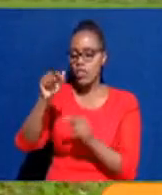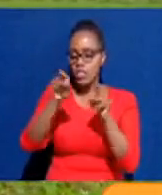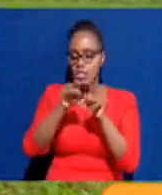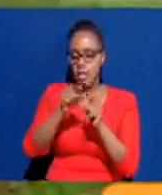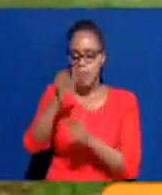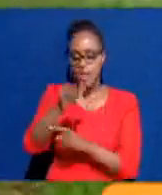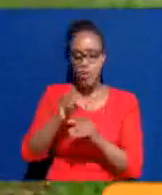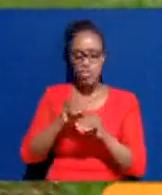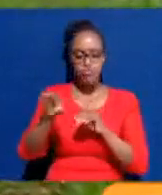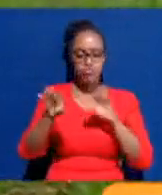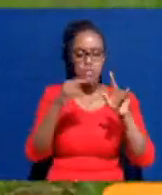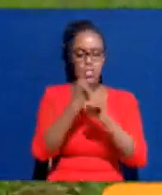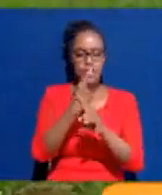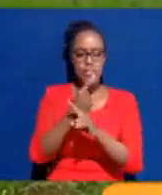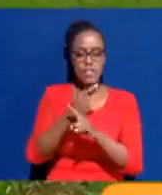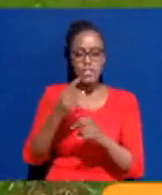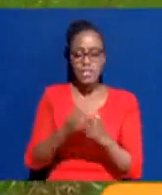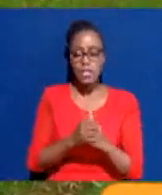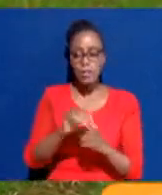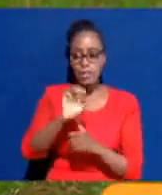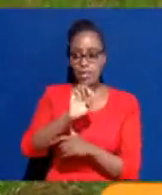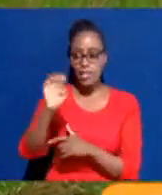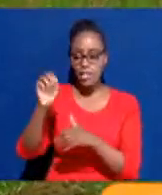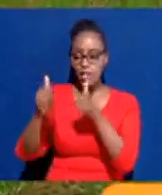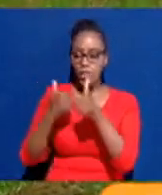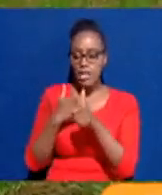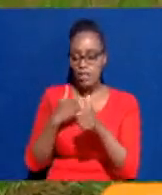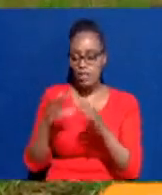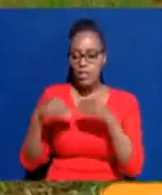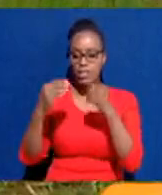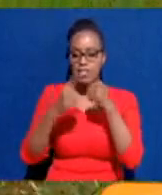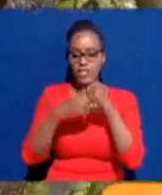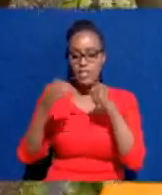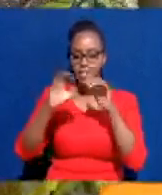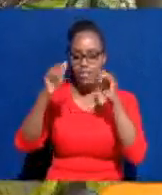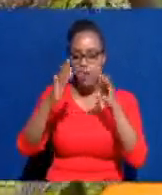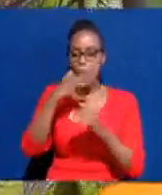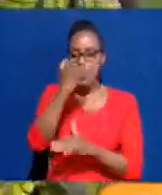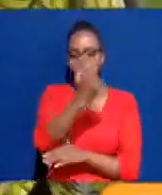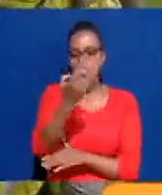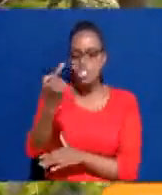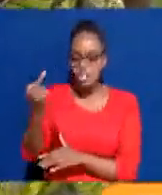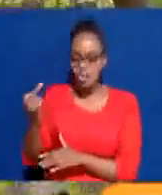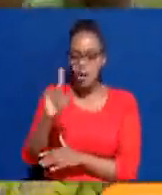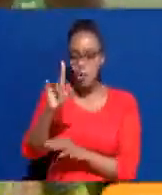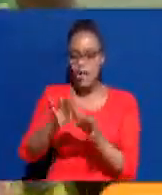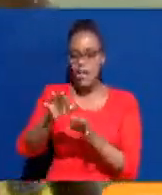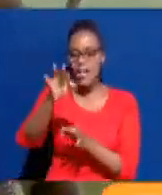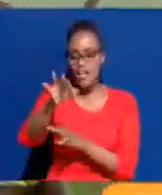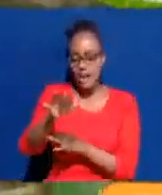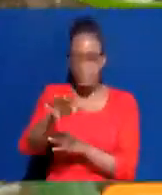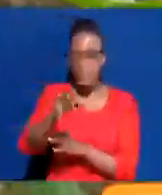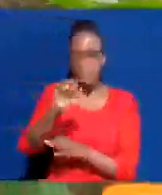one scattered across this land, with each pivot serving 60 farmers who each own 1 hectare of